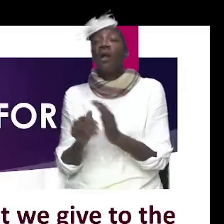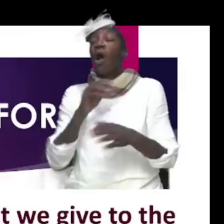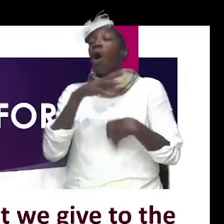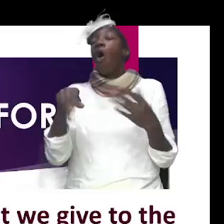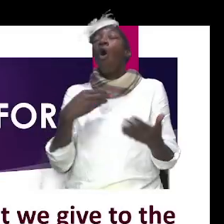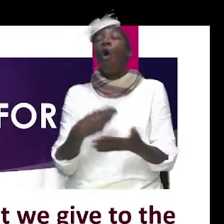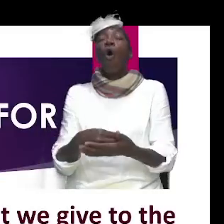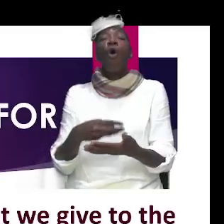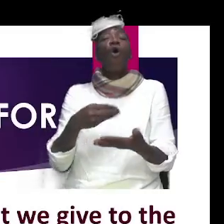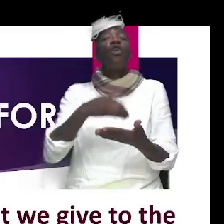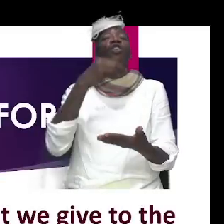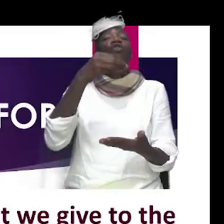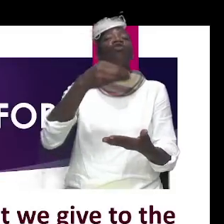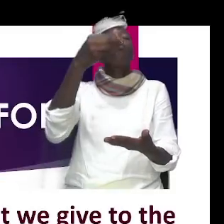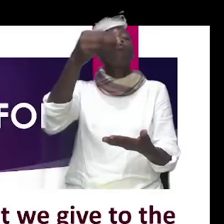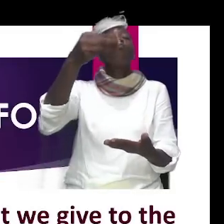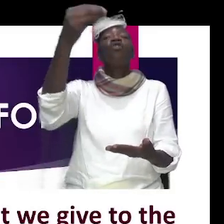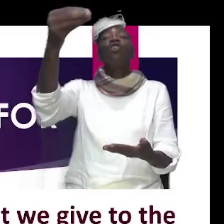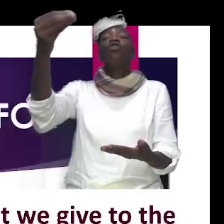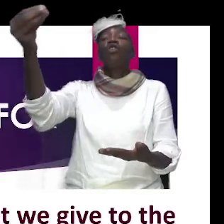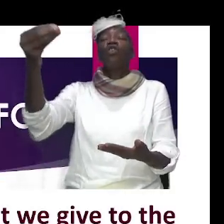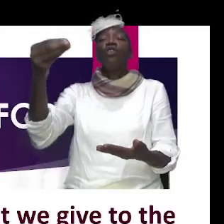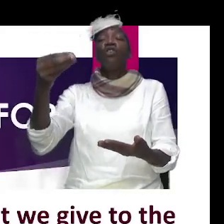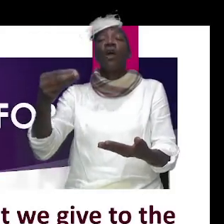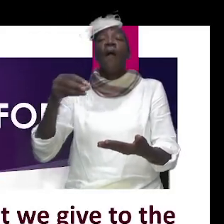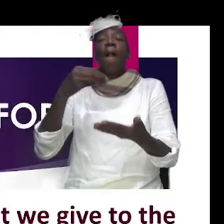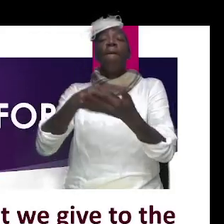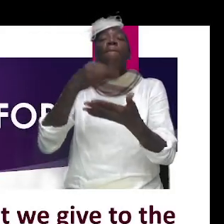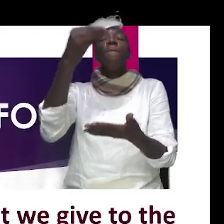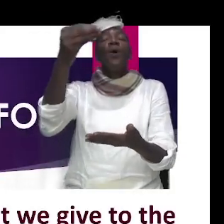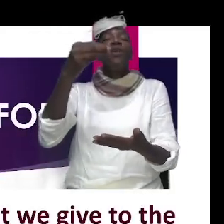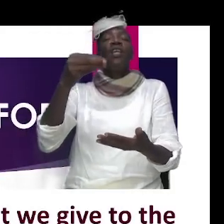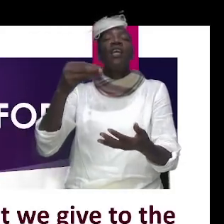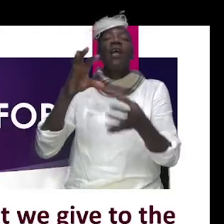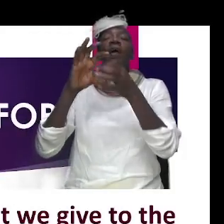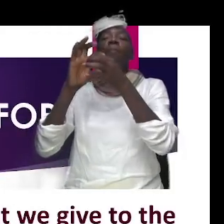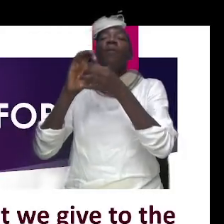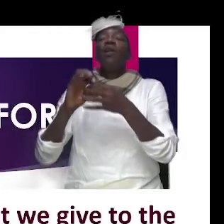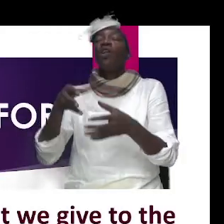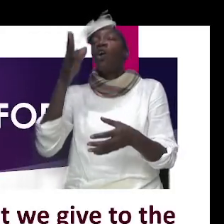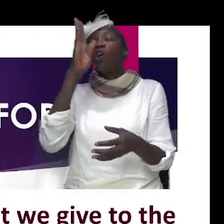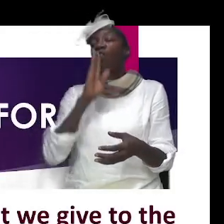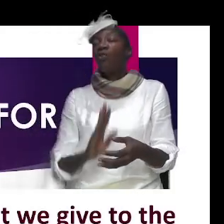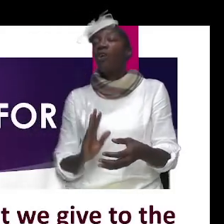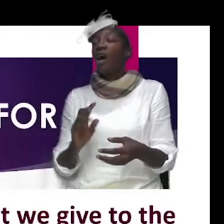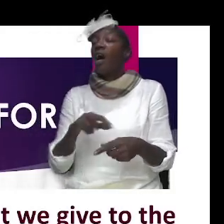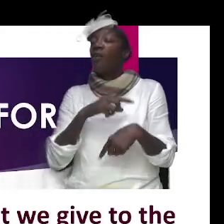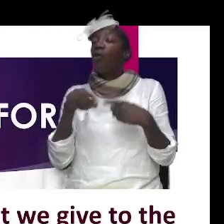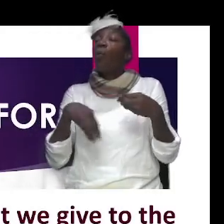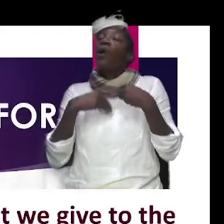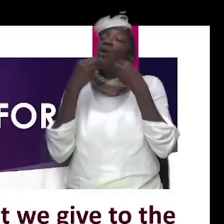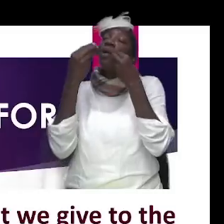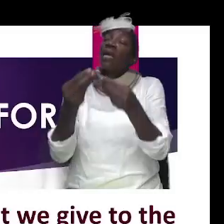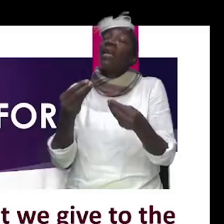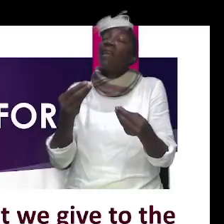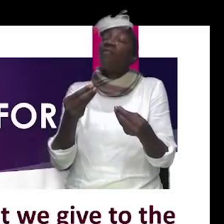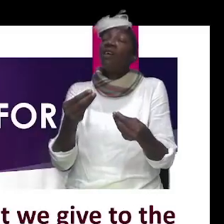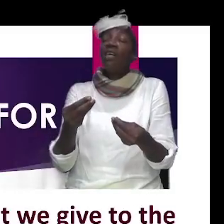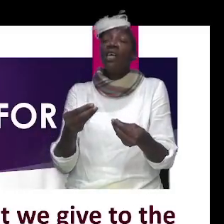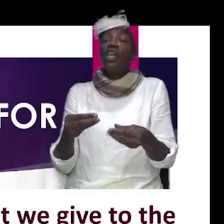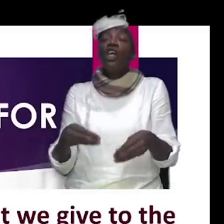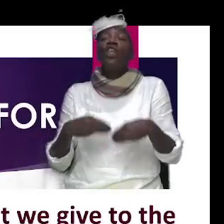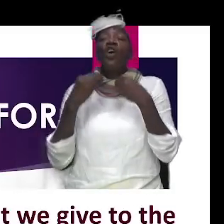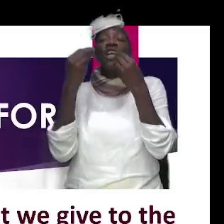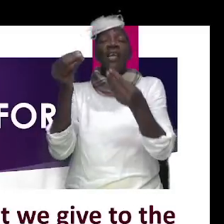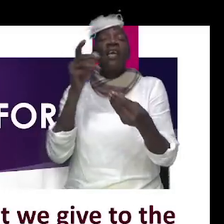financial treasures belong to God. And so when we're giving, see it that we are giving as unto the Lord. And